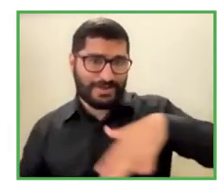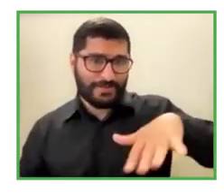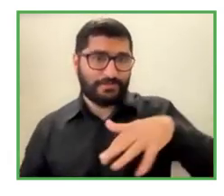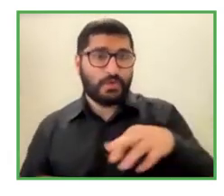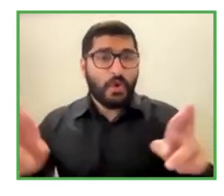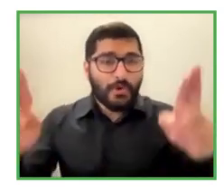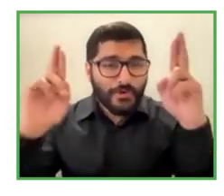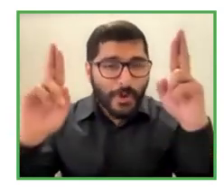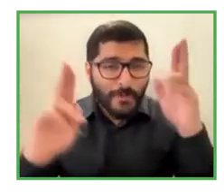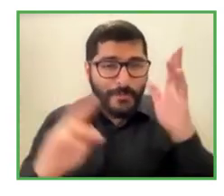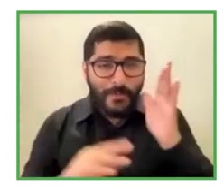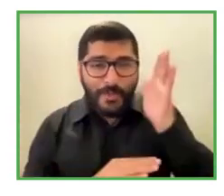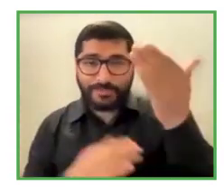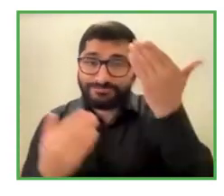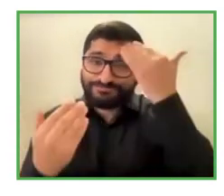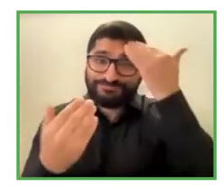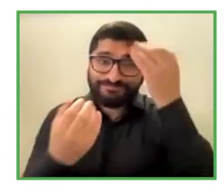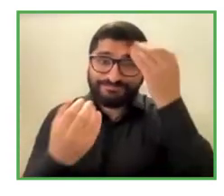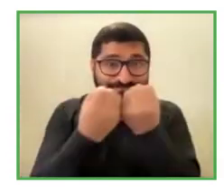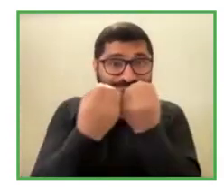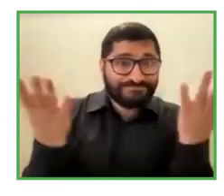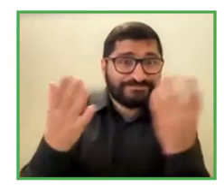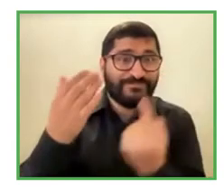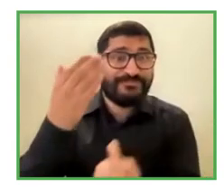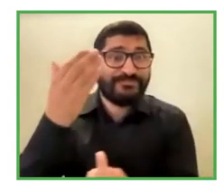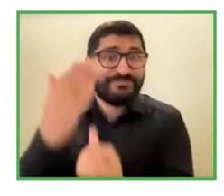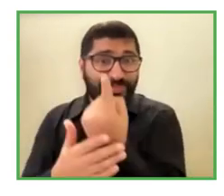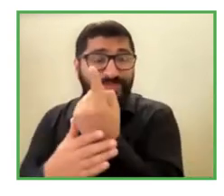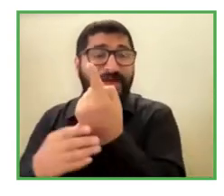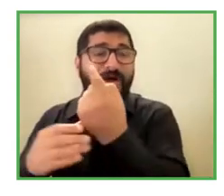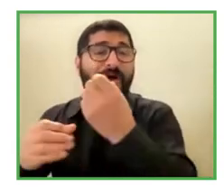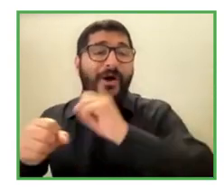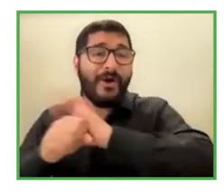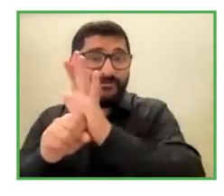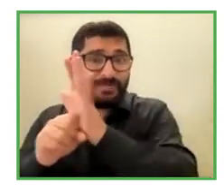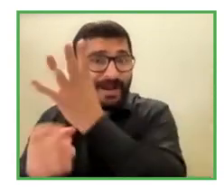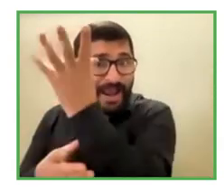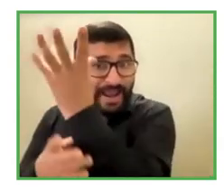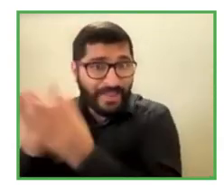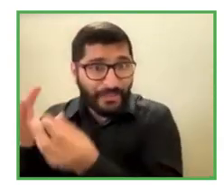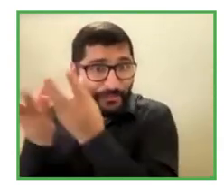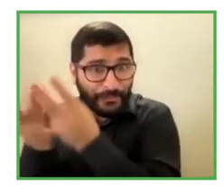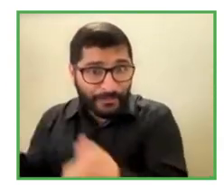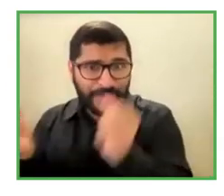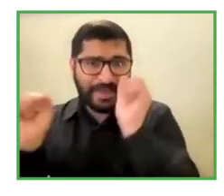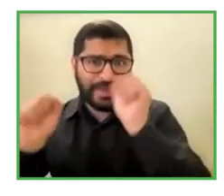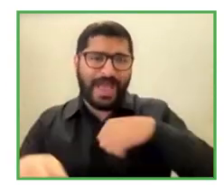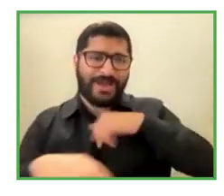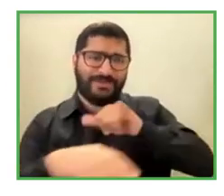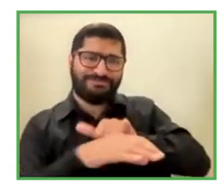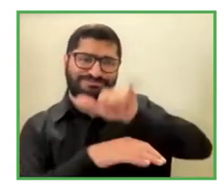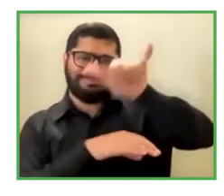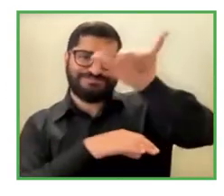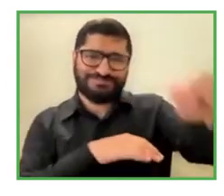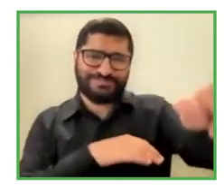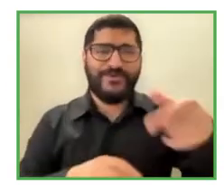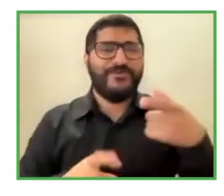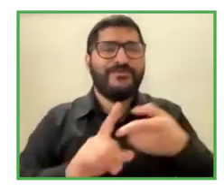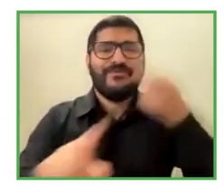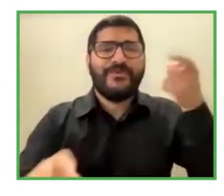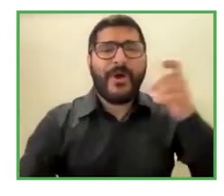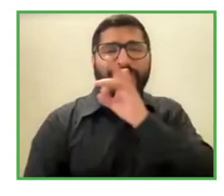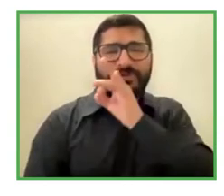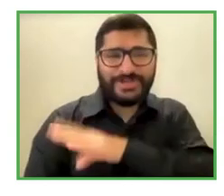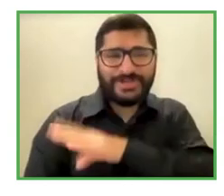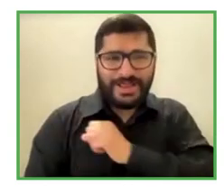Chile and really building the software within Chile itself.